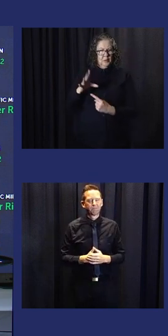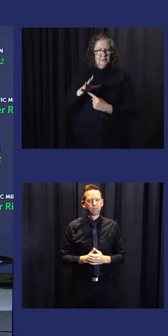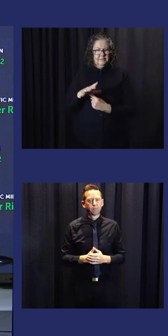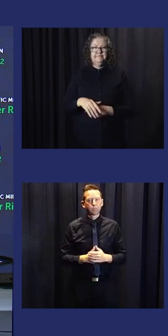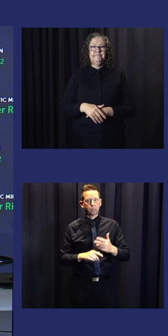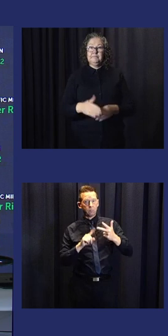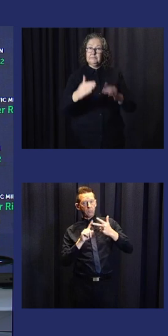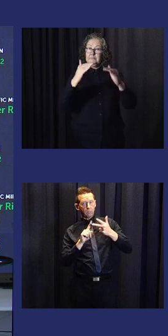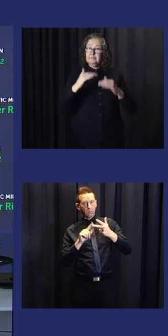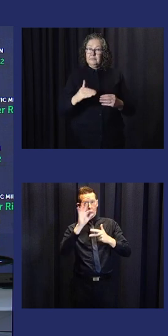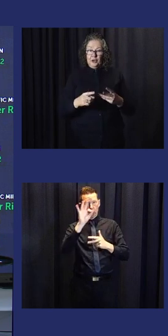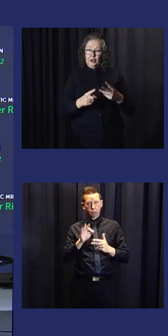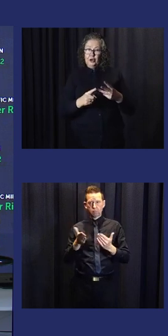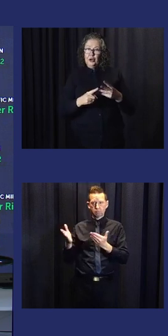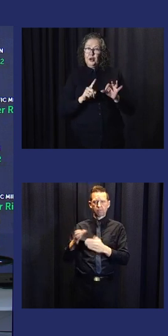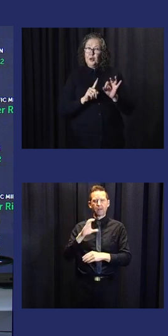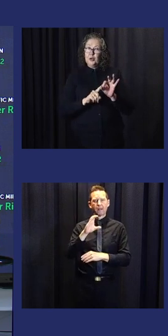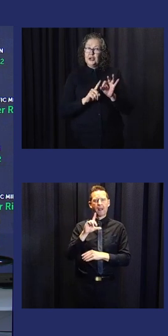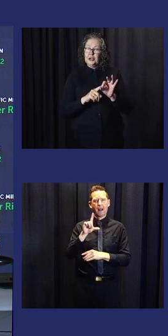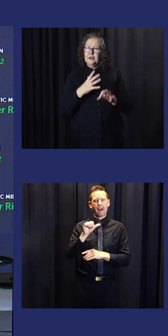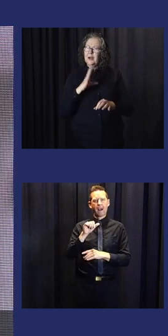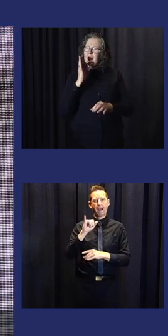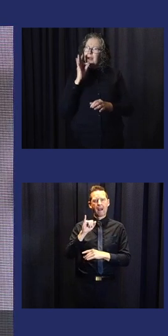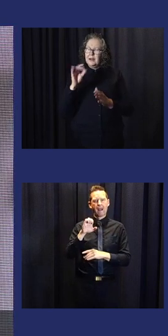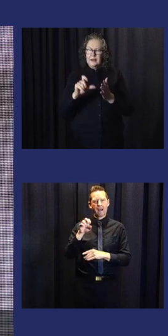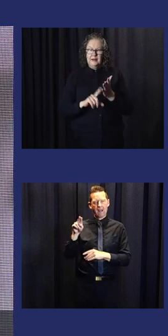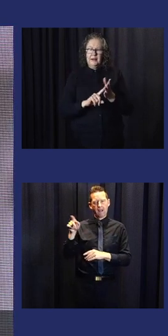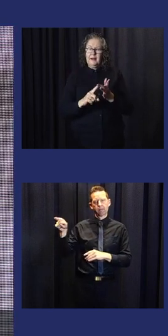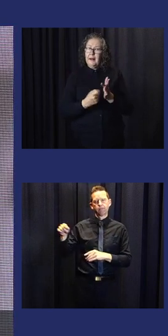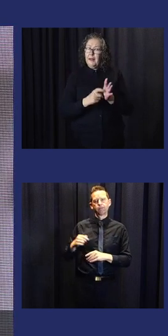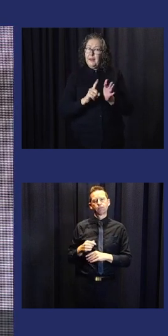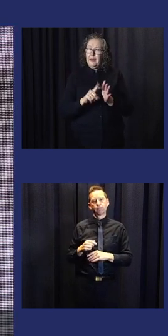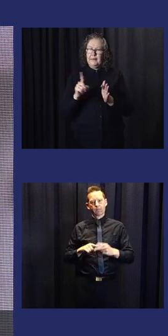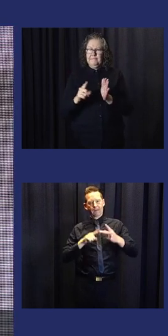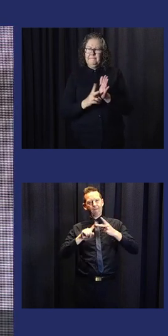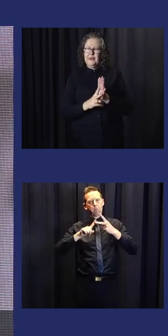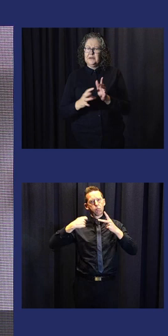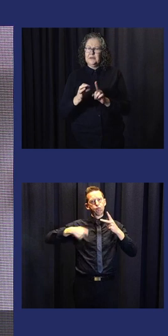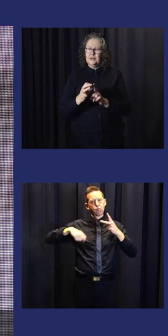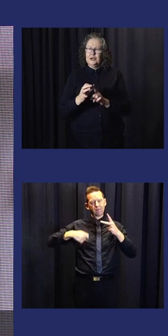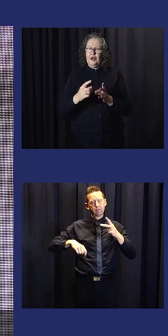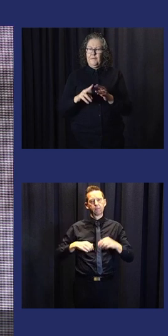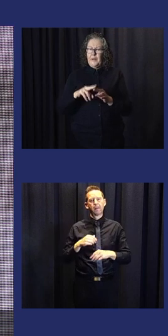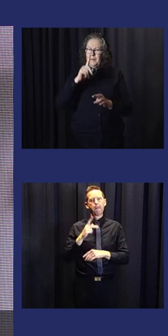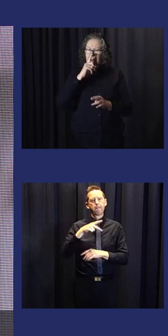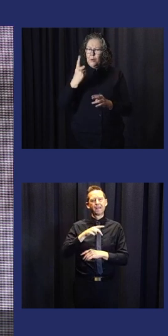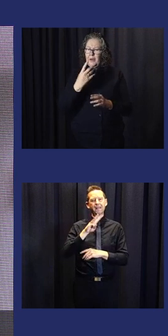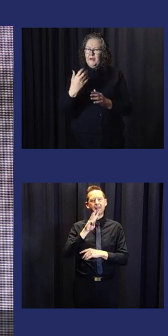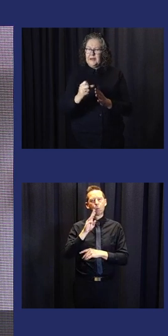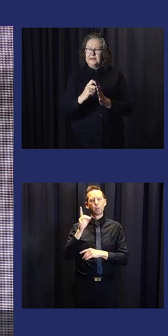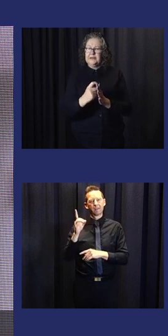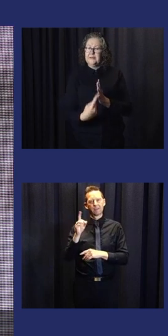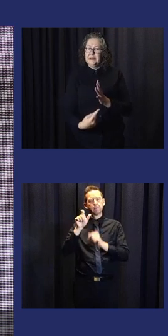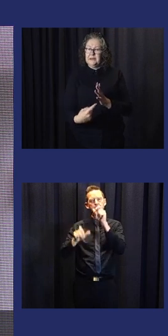our third question, I'd like to now call on Claire Giubellini, who is Vice President of People with Disabilities Australia, to